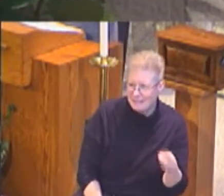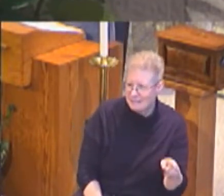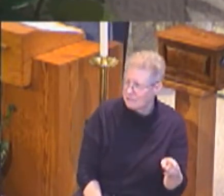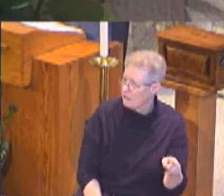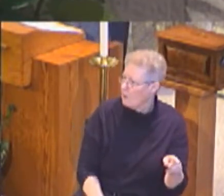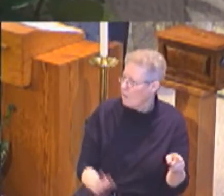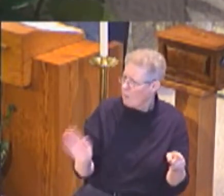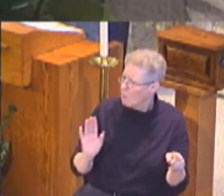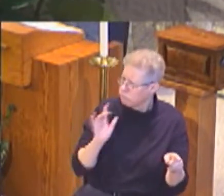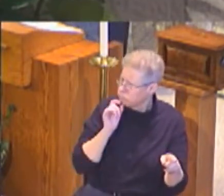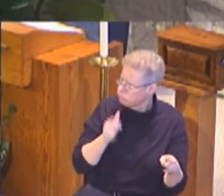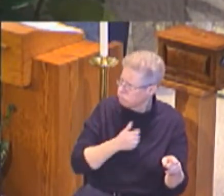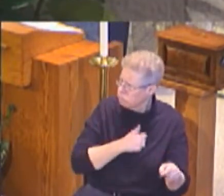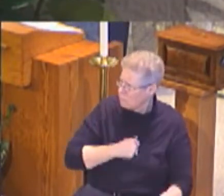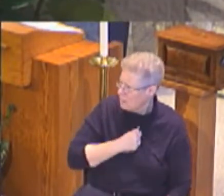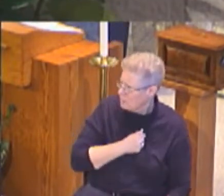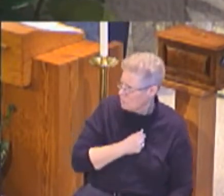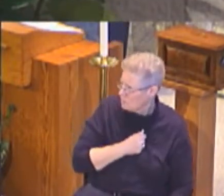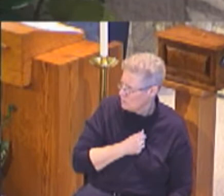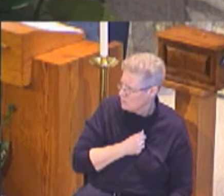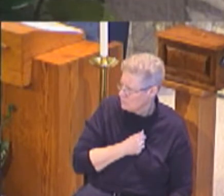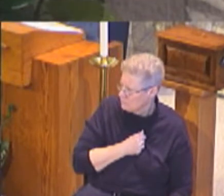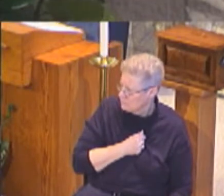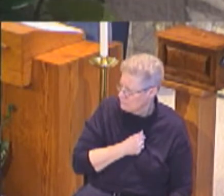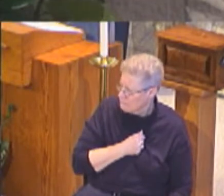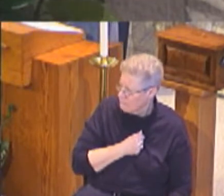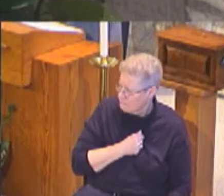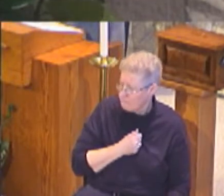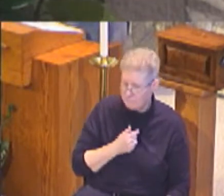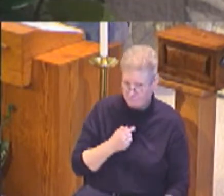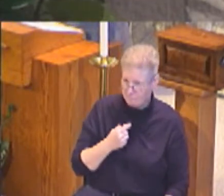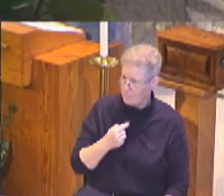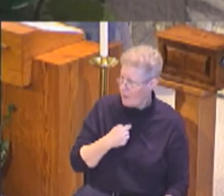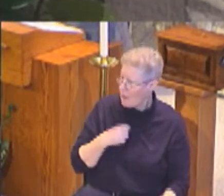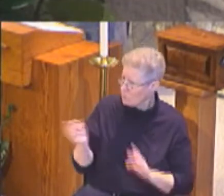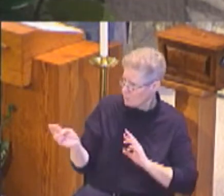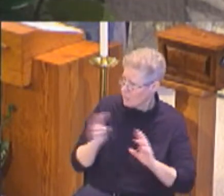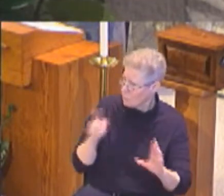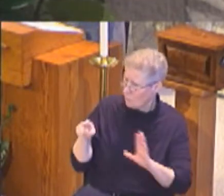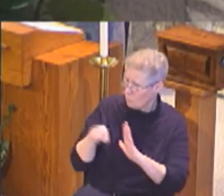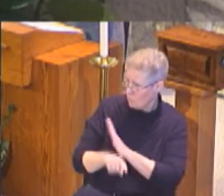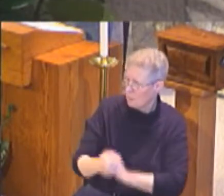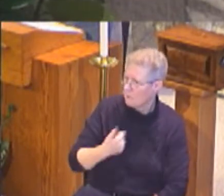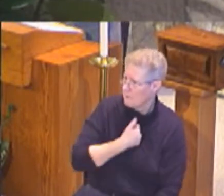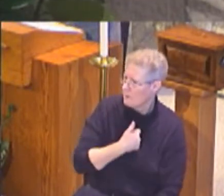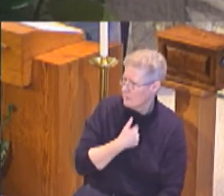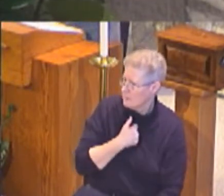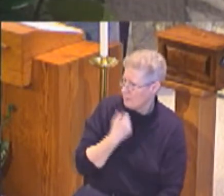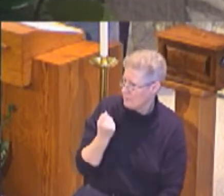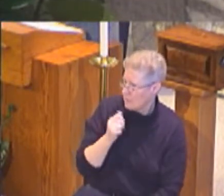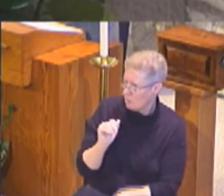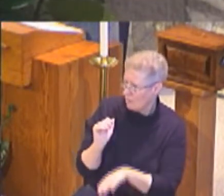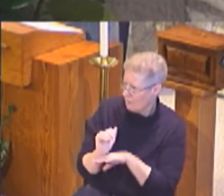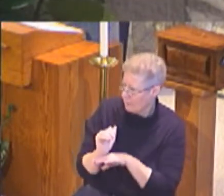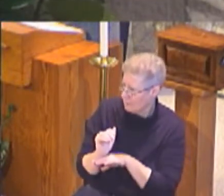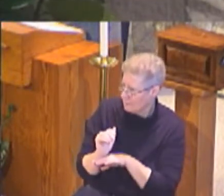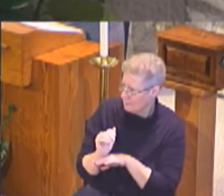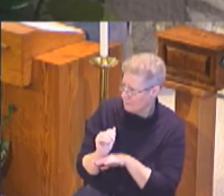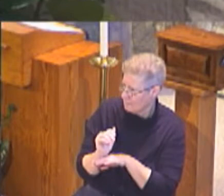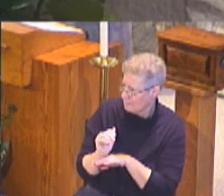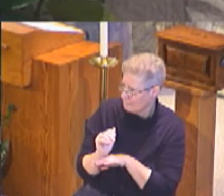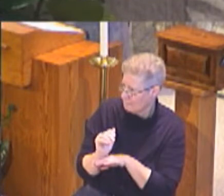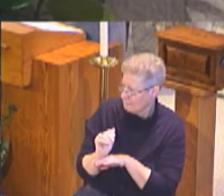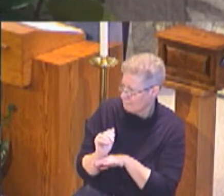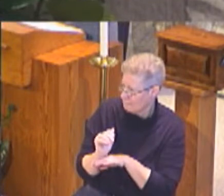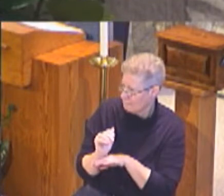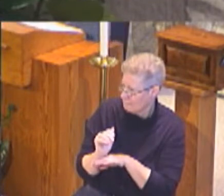need to apologize. I was getting ready to kill myself on Saturday evening.